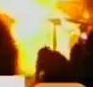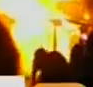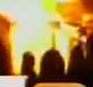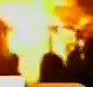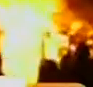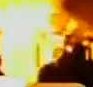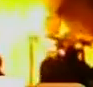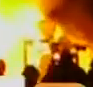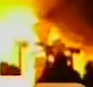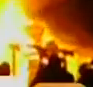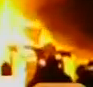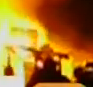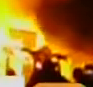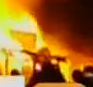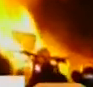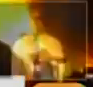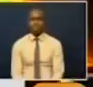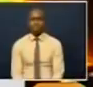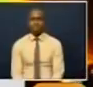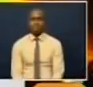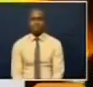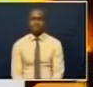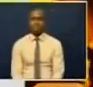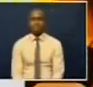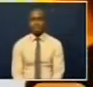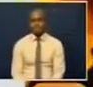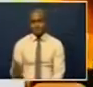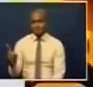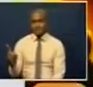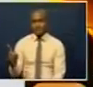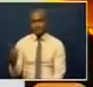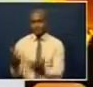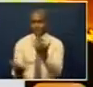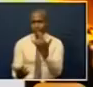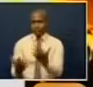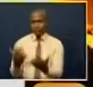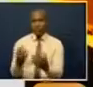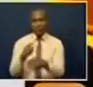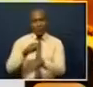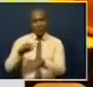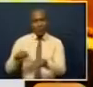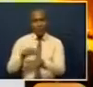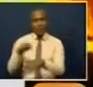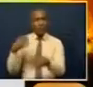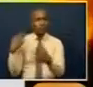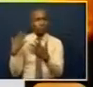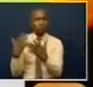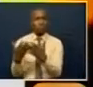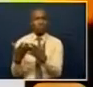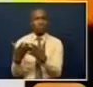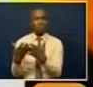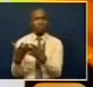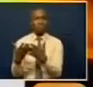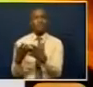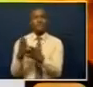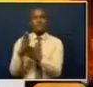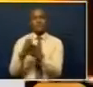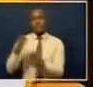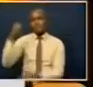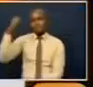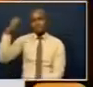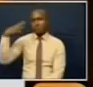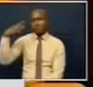been raging for more than an hour in that village. Looks like a couple of transformers there have exploded,